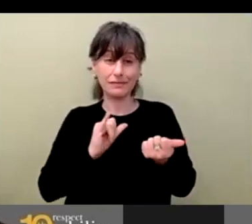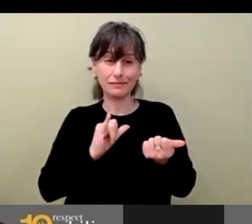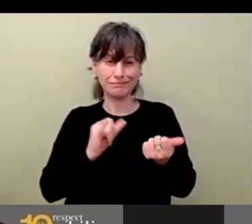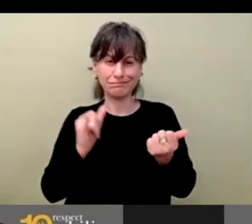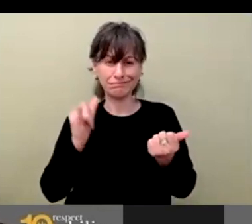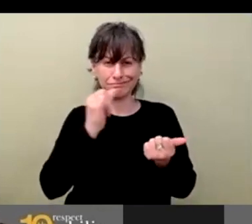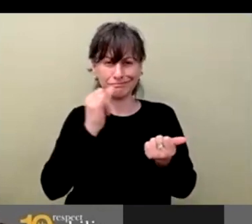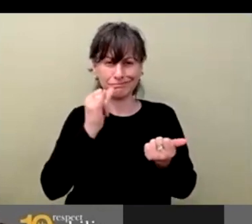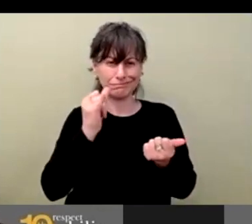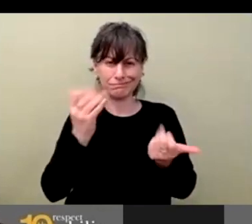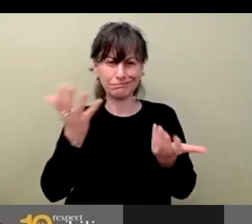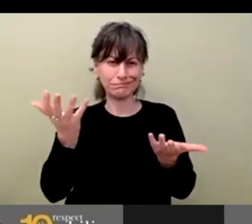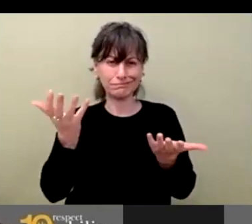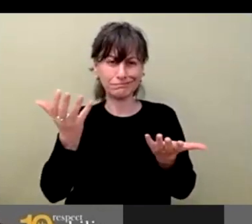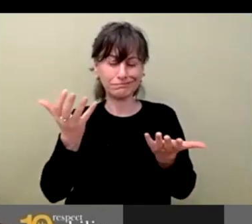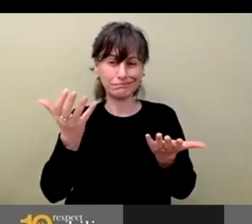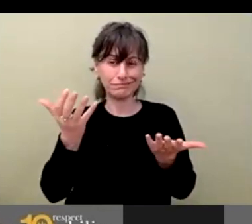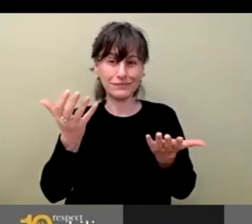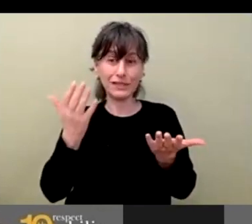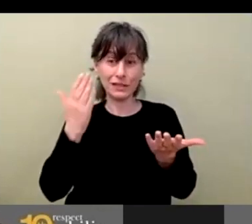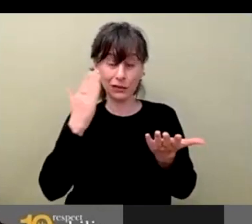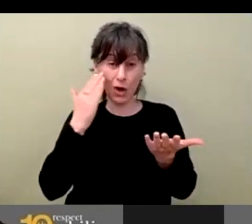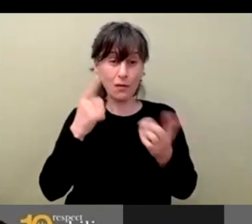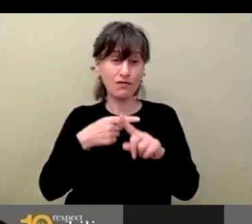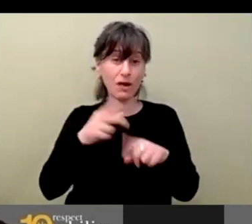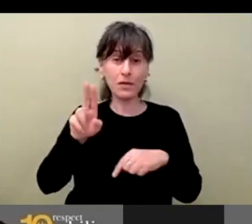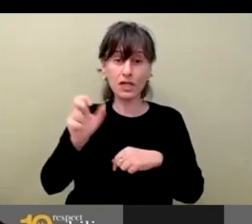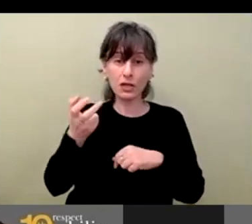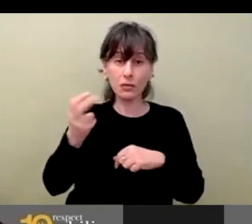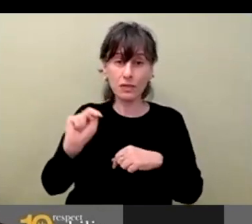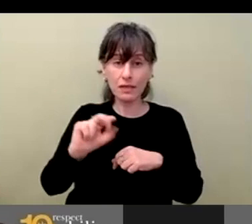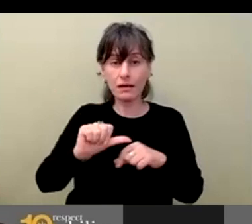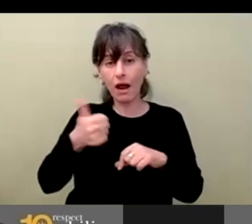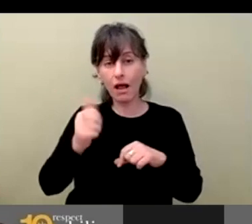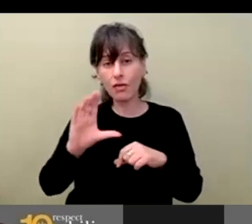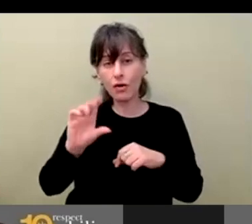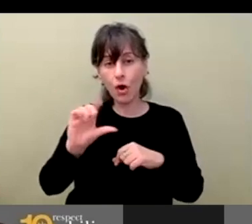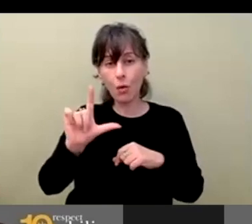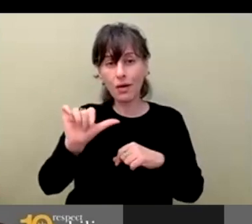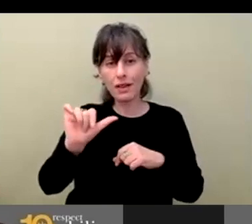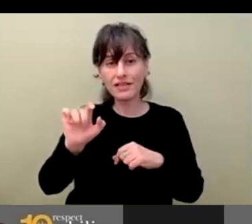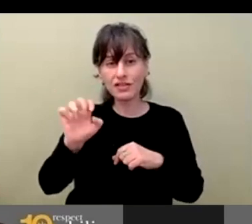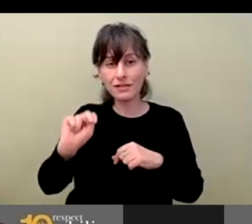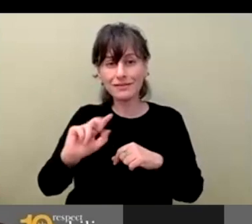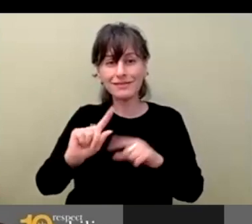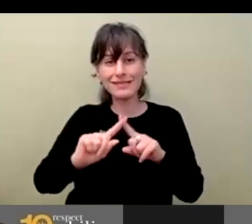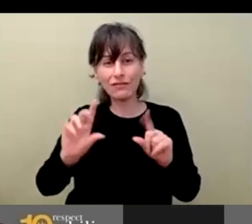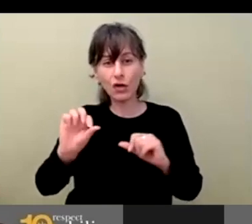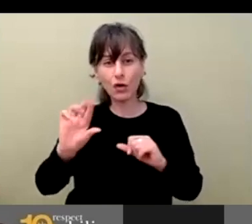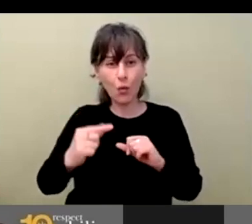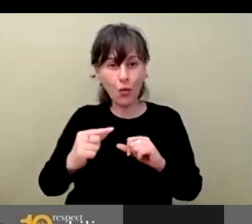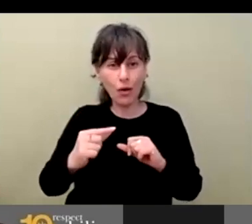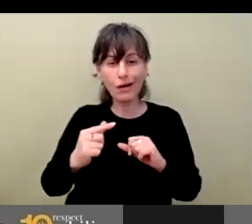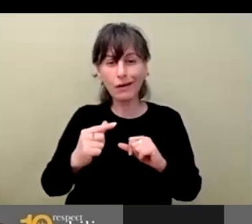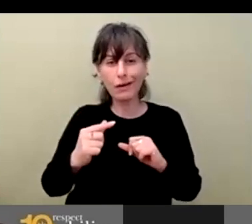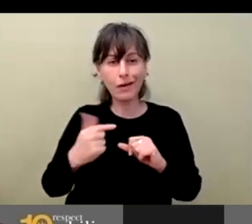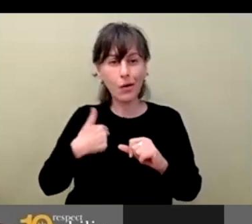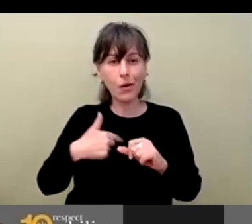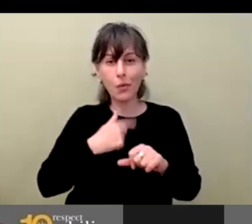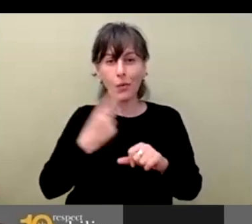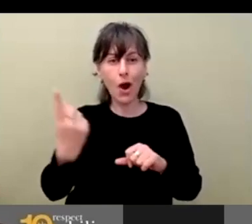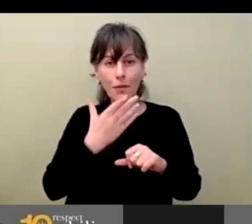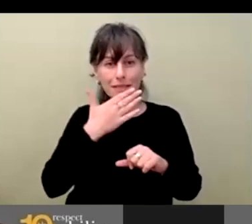ridiculous because, as we know from unions and coalitions and organizations and everything, we're always